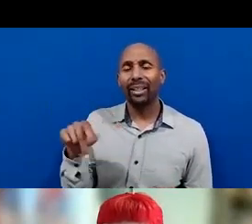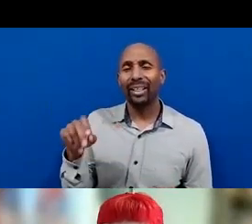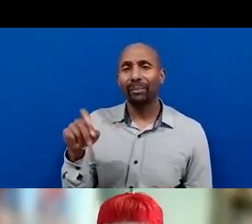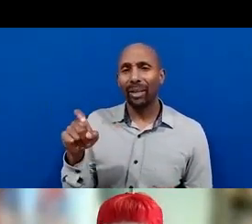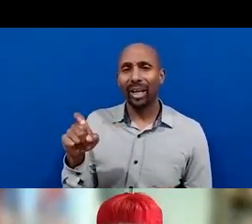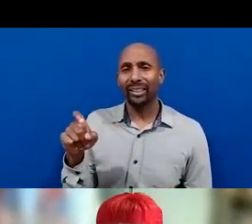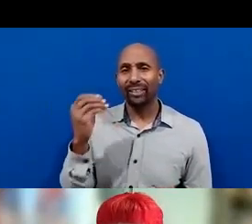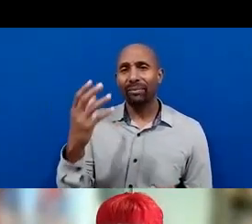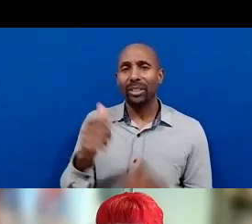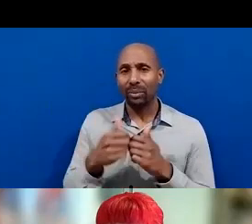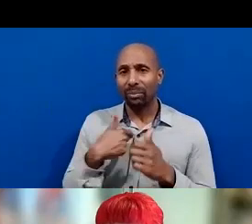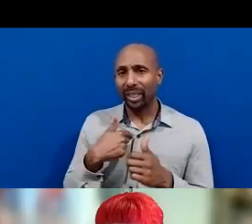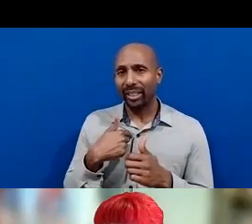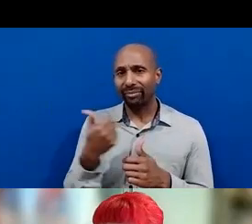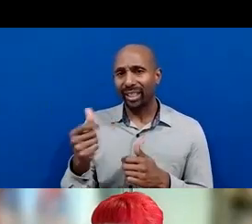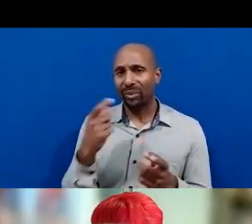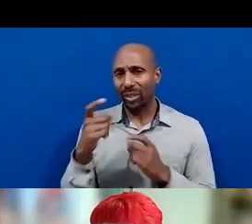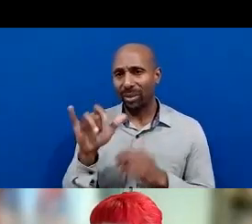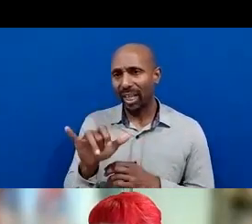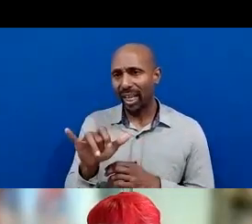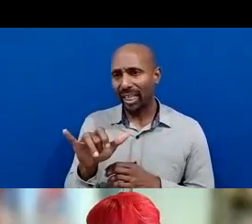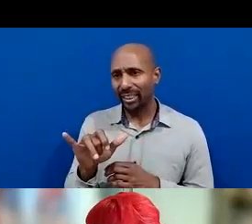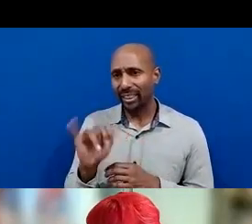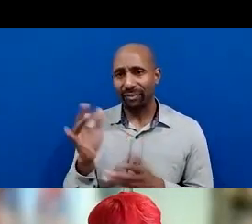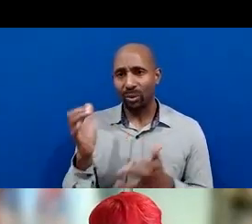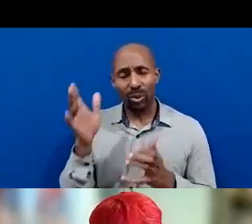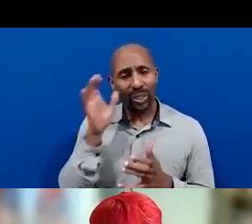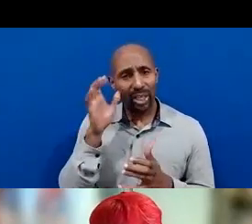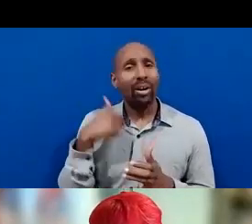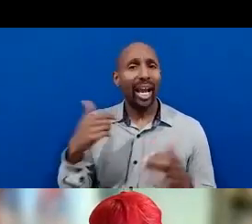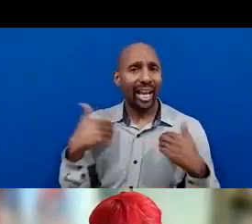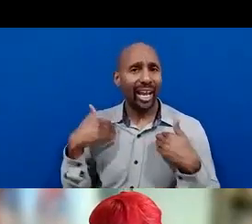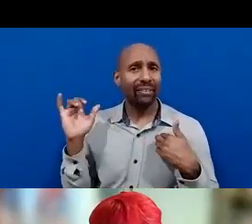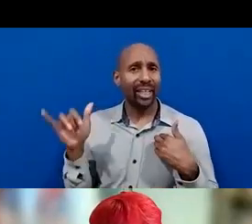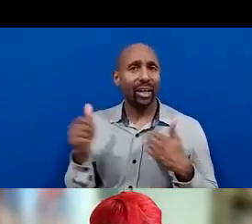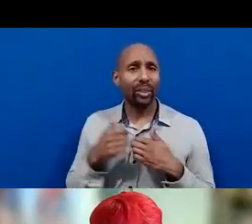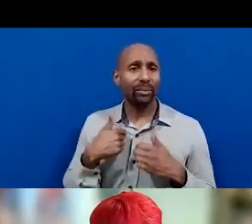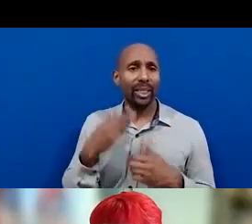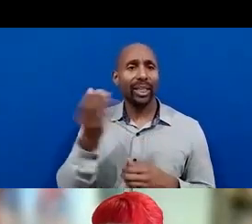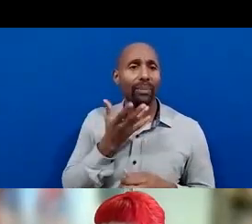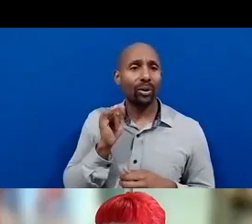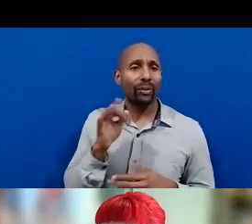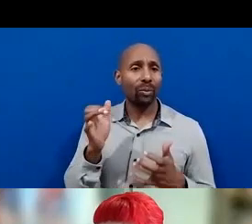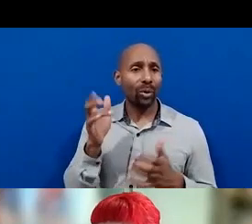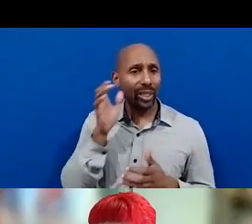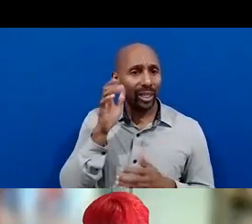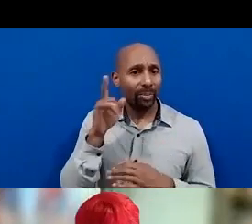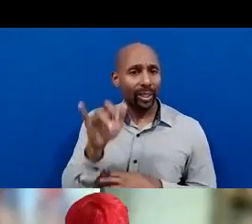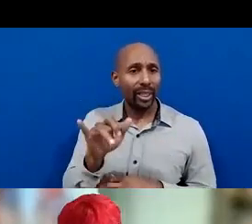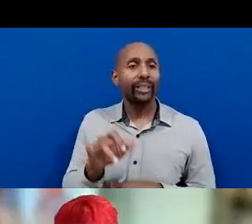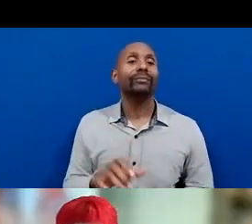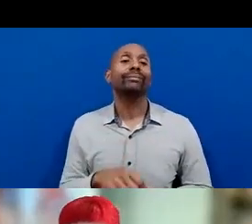on. So give me some, I'm going to open this up. Yes, please,